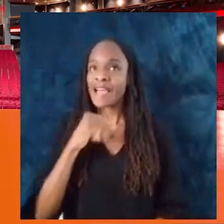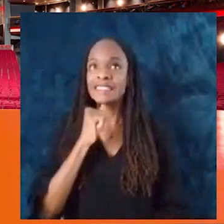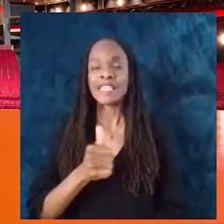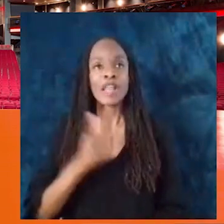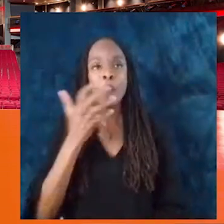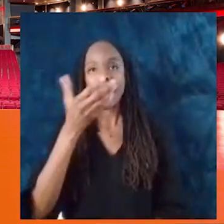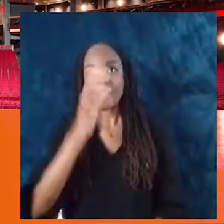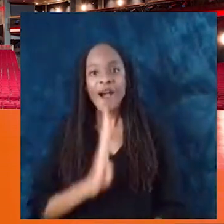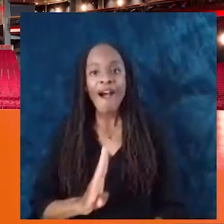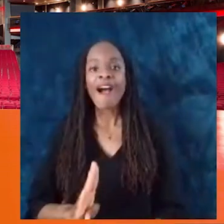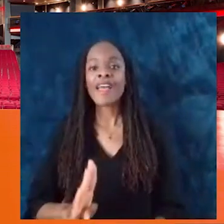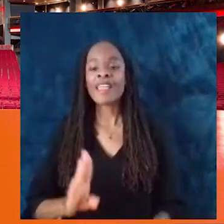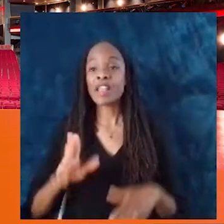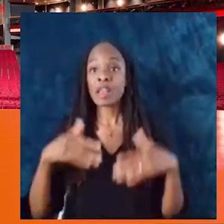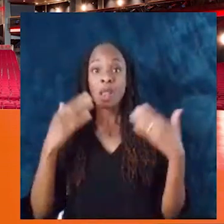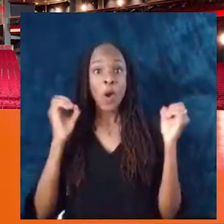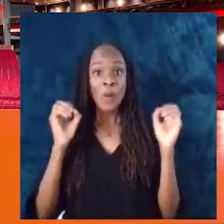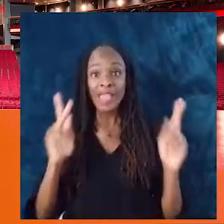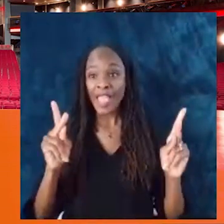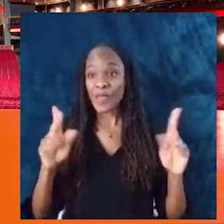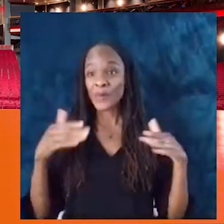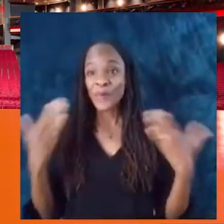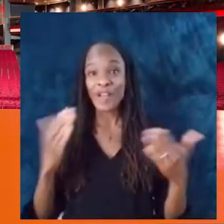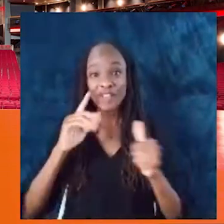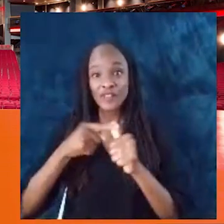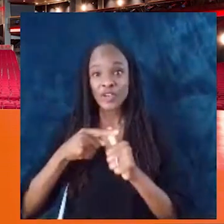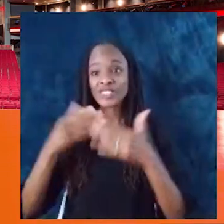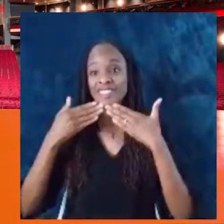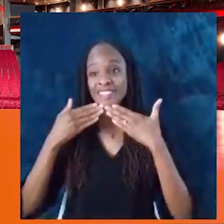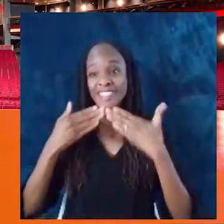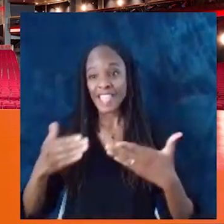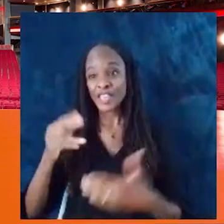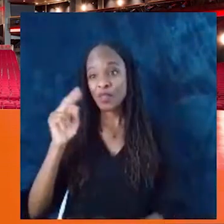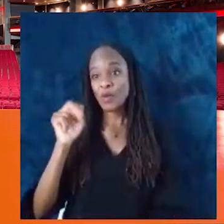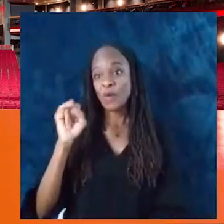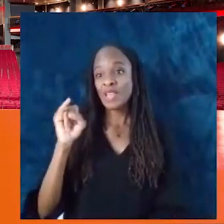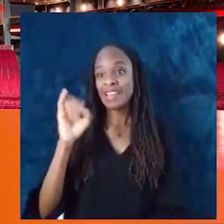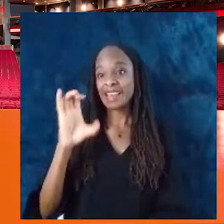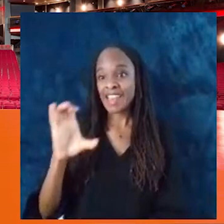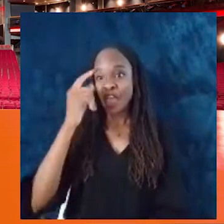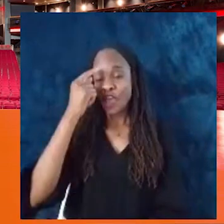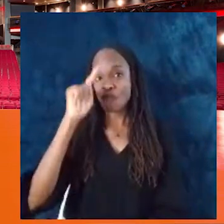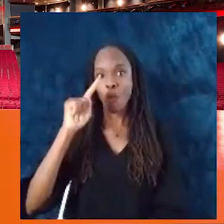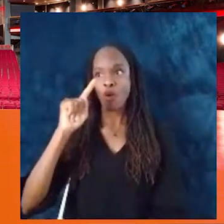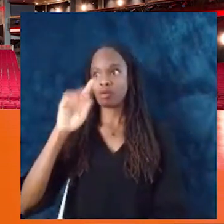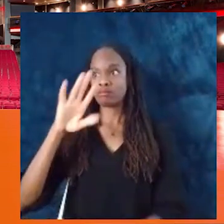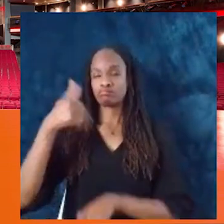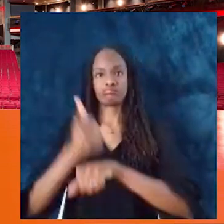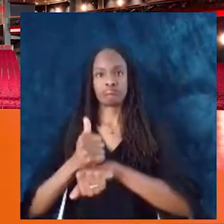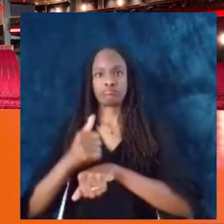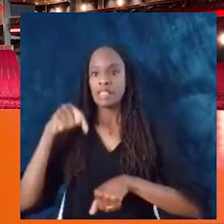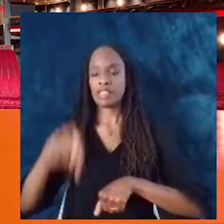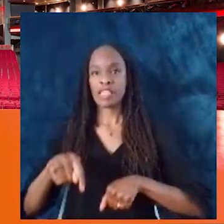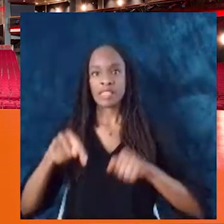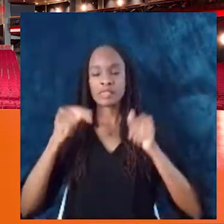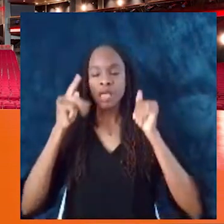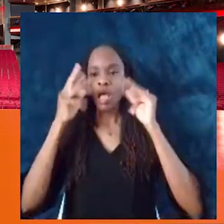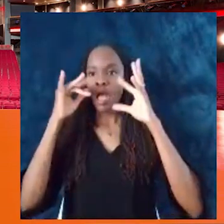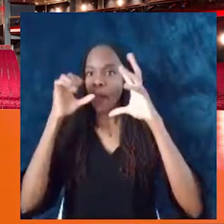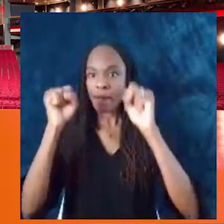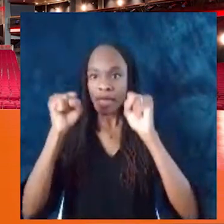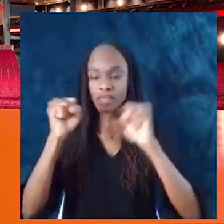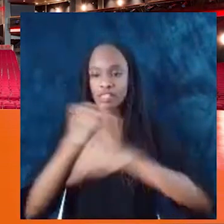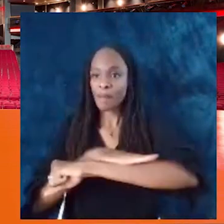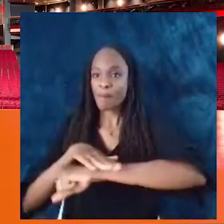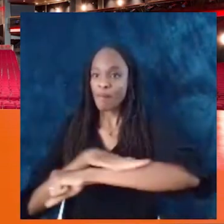God. Okay, well, first of all, thank you, Nick, for putting together this amazing platform